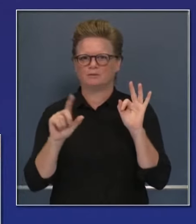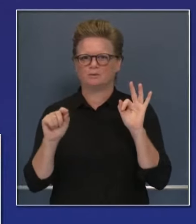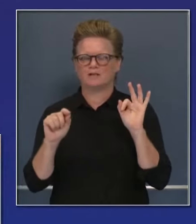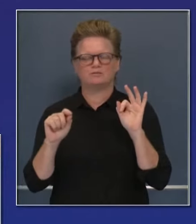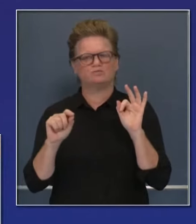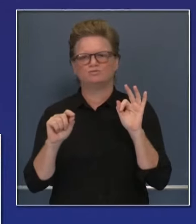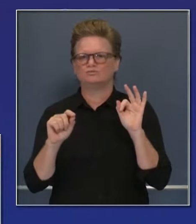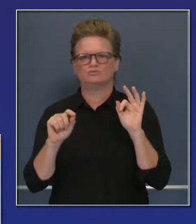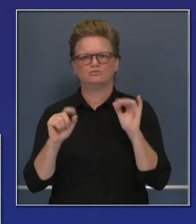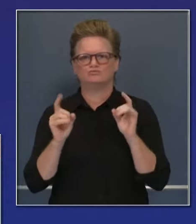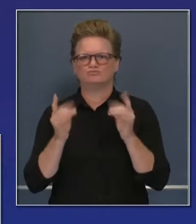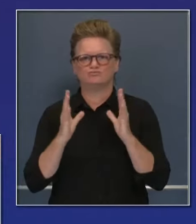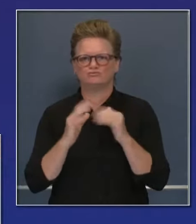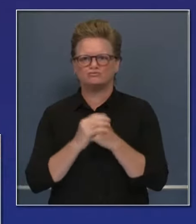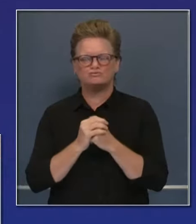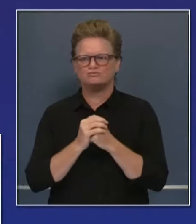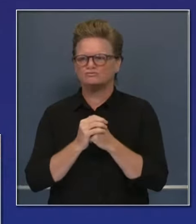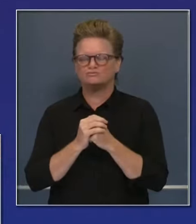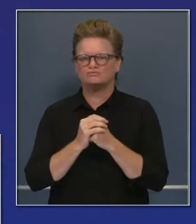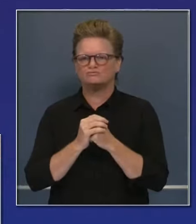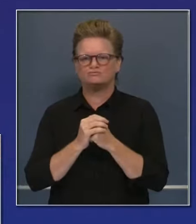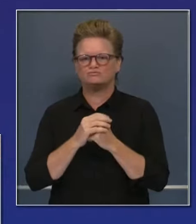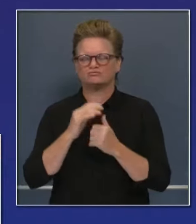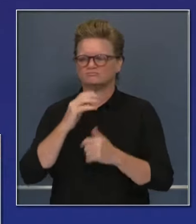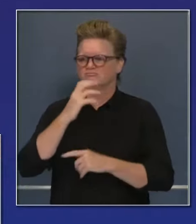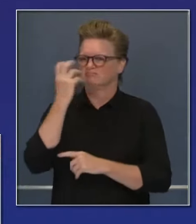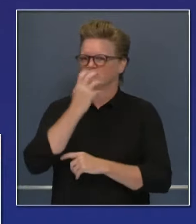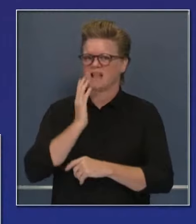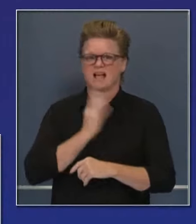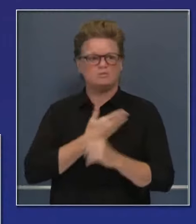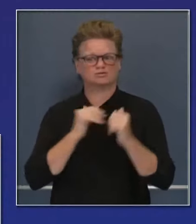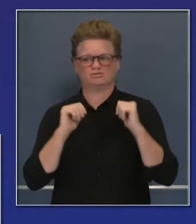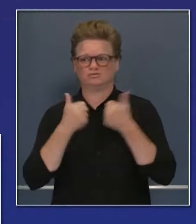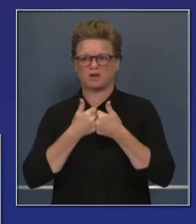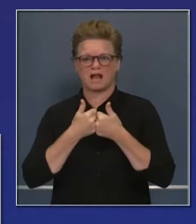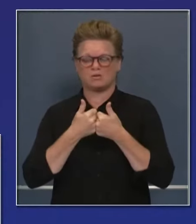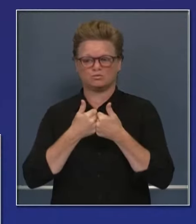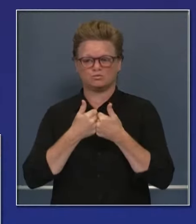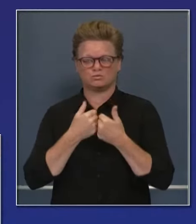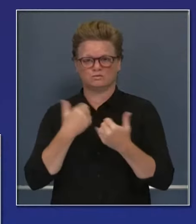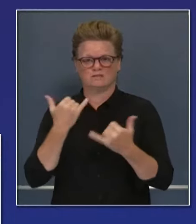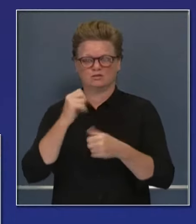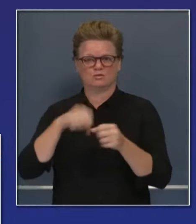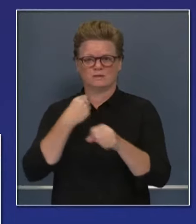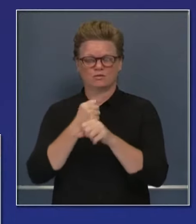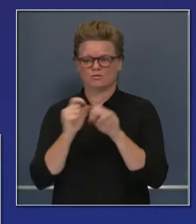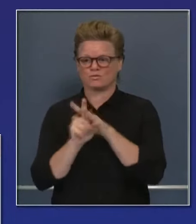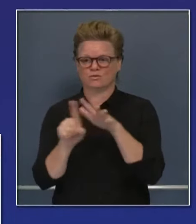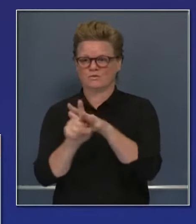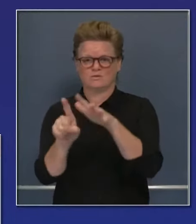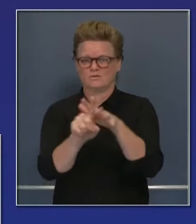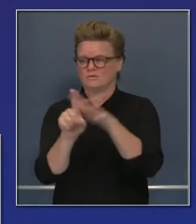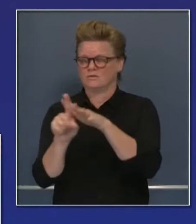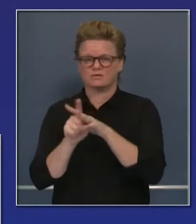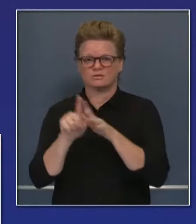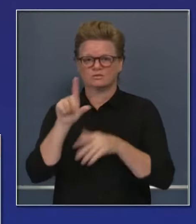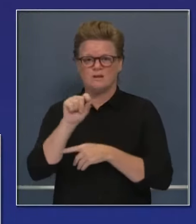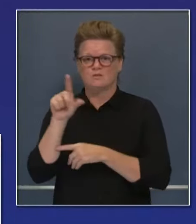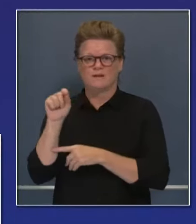rather extraordinary. The challenge that we faced, again, so far this season, 2020.